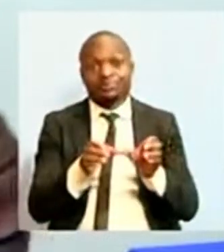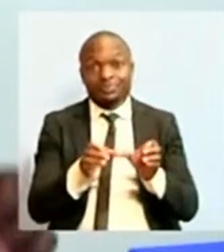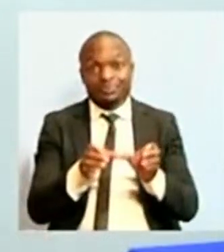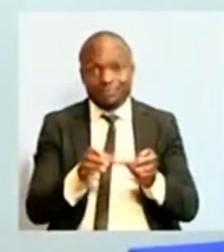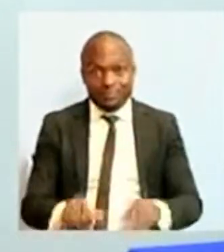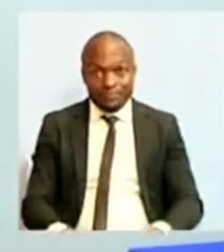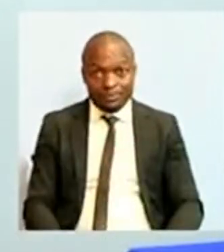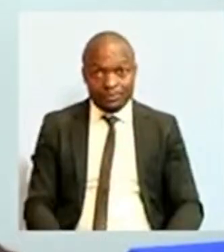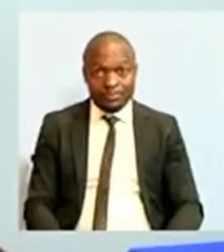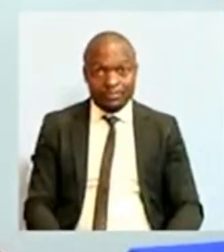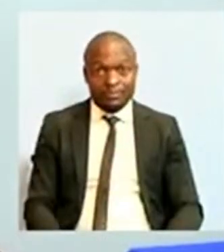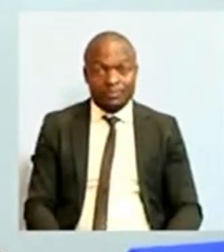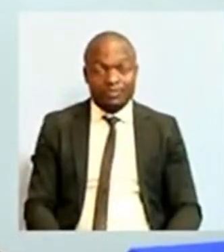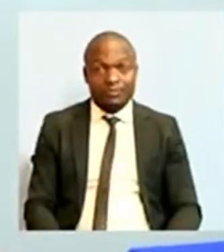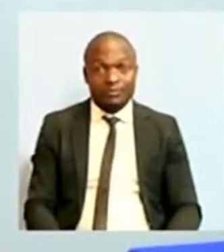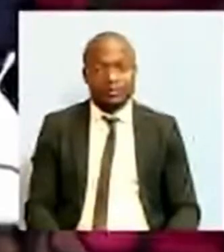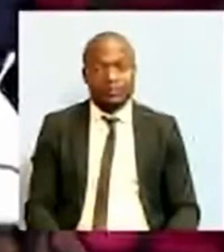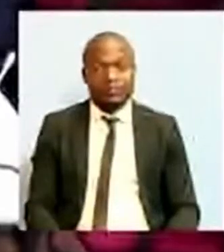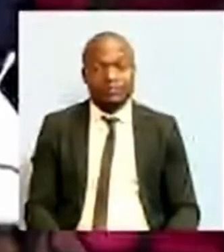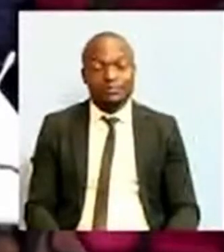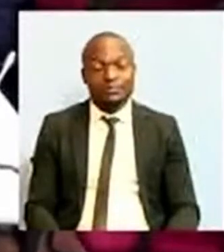where